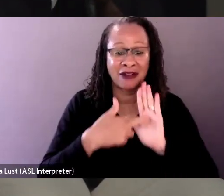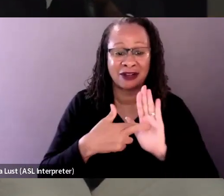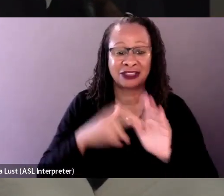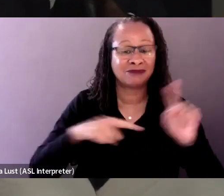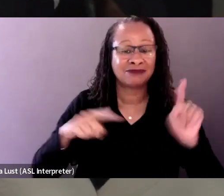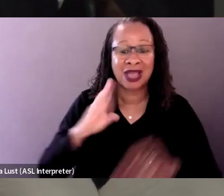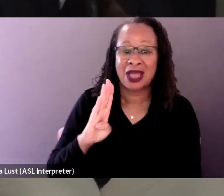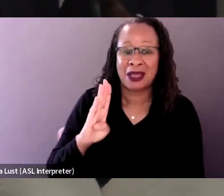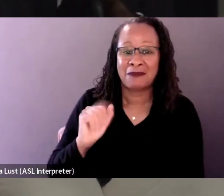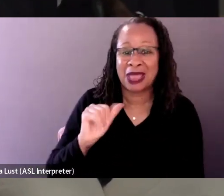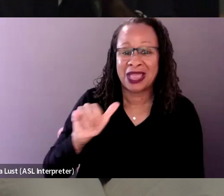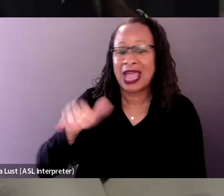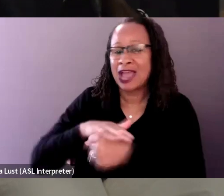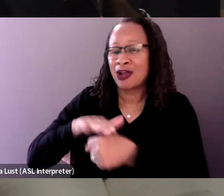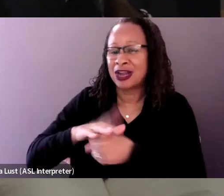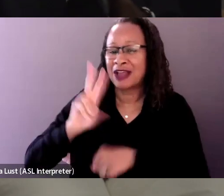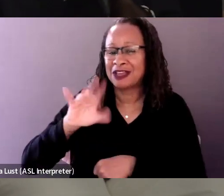Jason